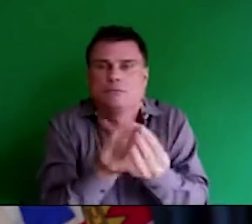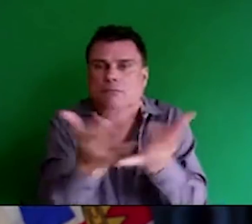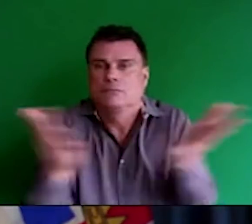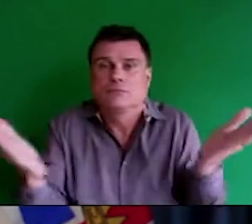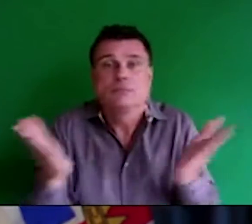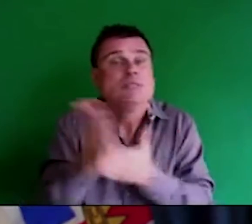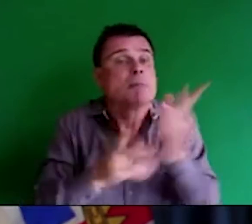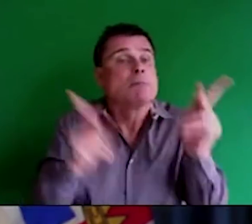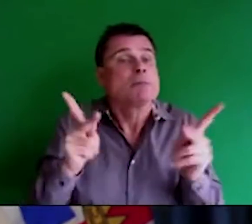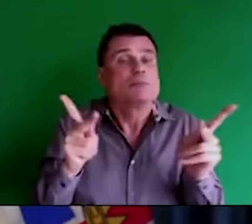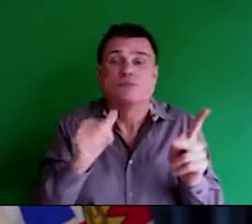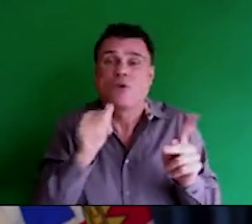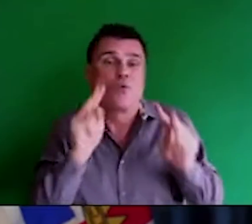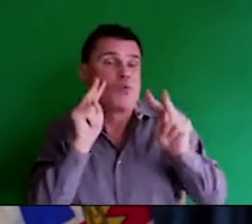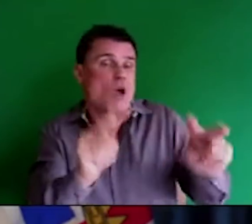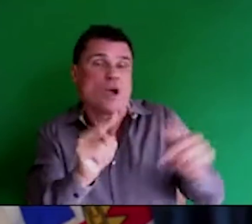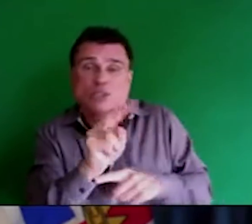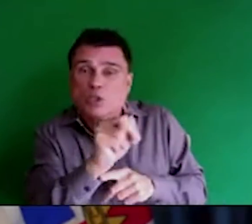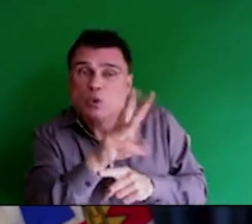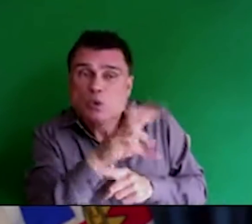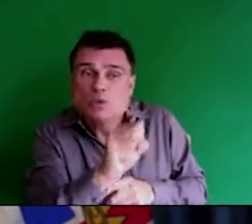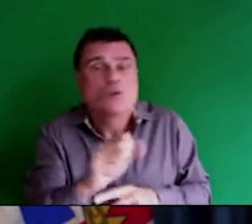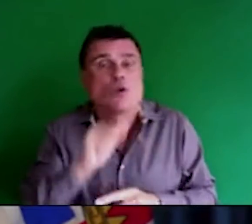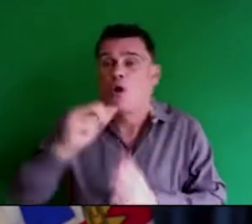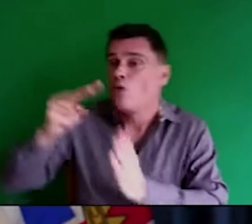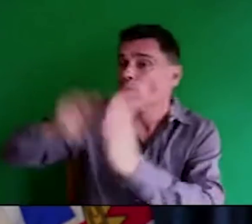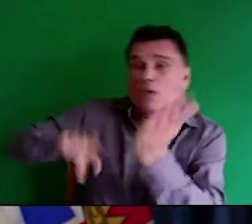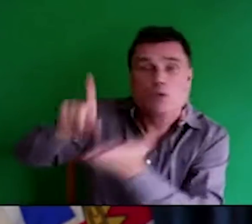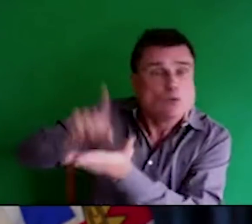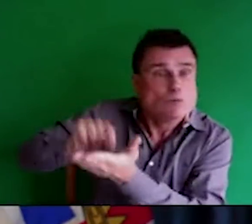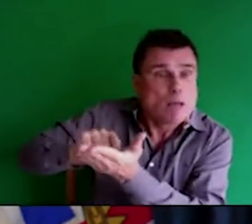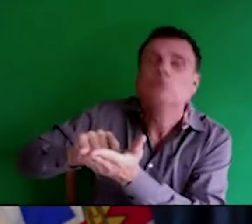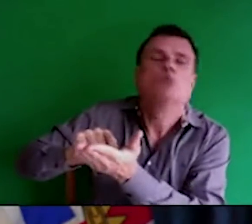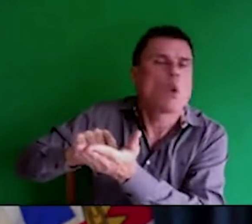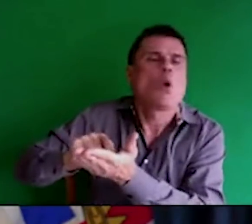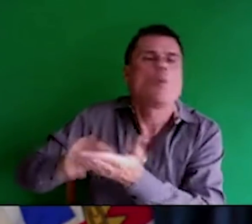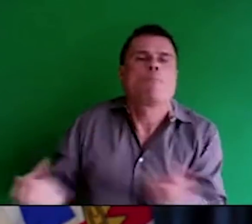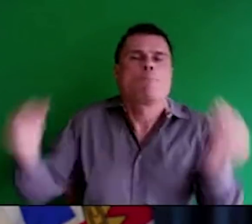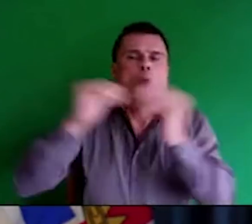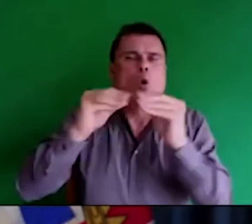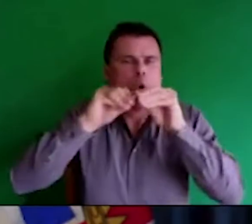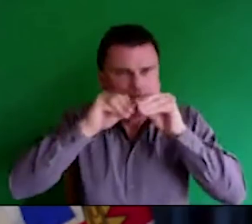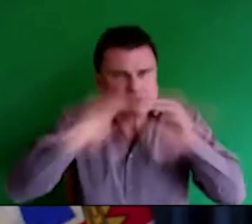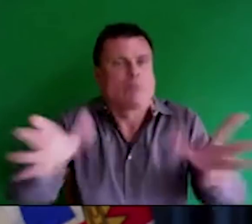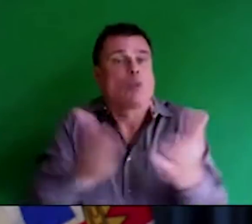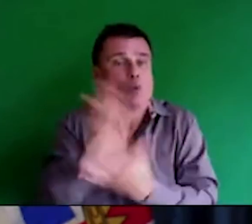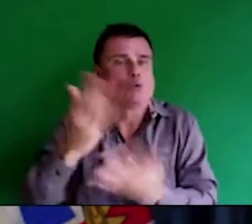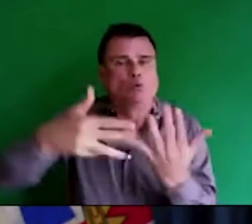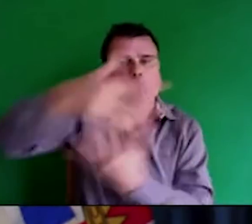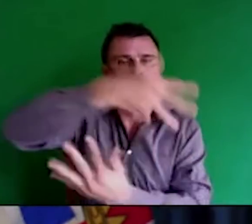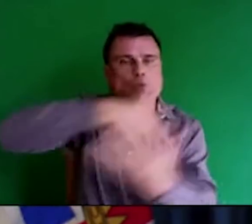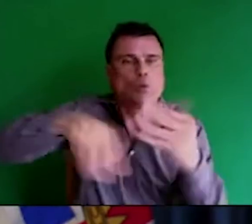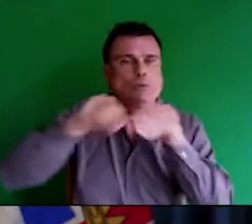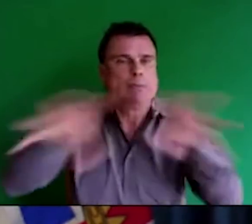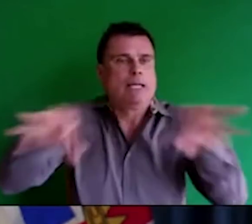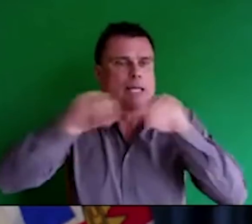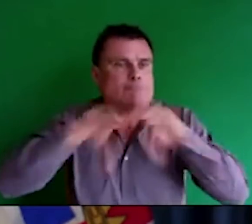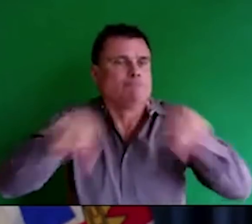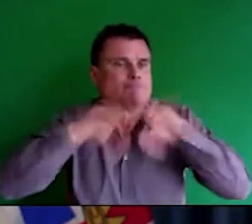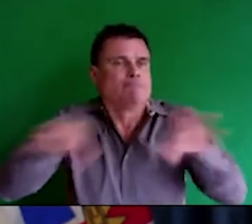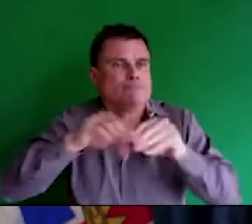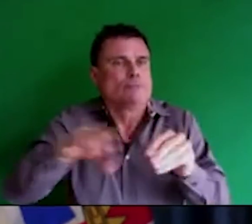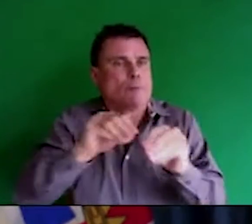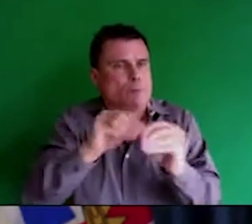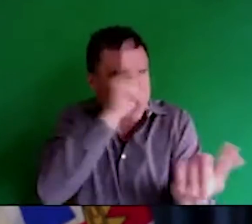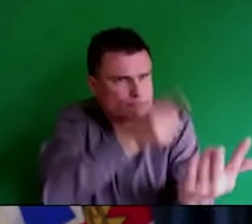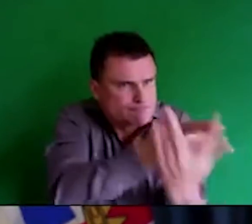papers. That's going to be the route to our success, working together. Minister Dix and I and others have been talking with leaders